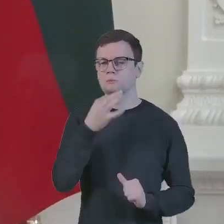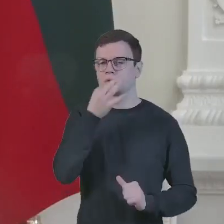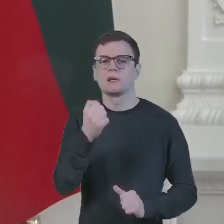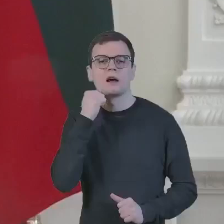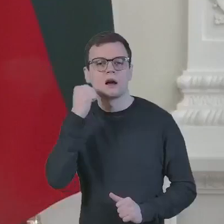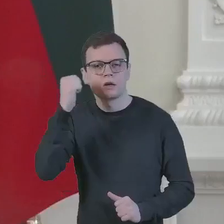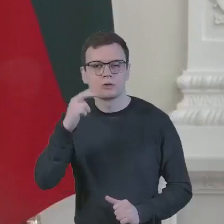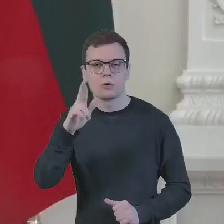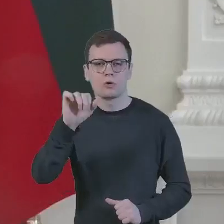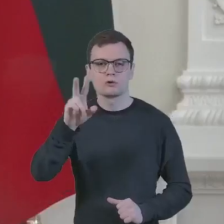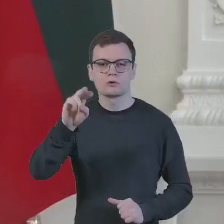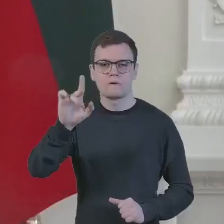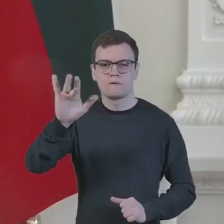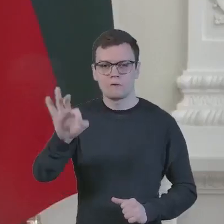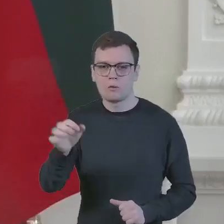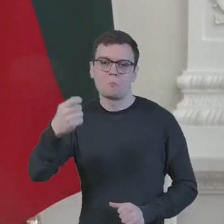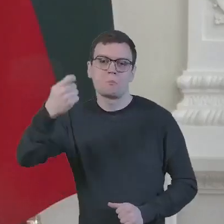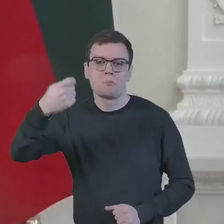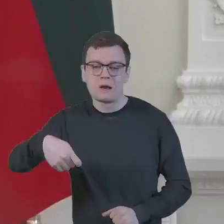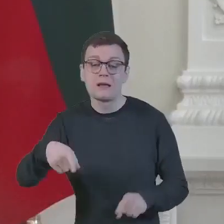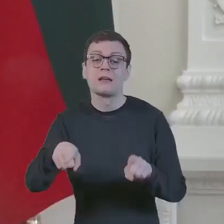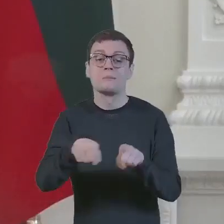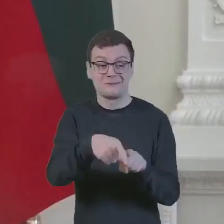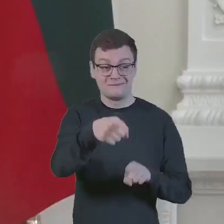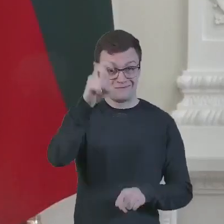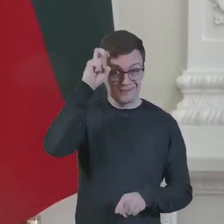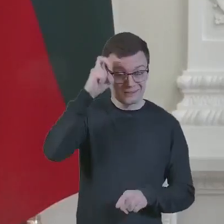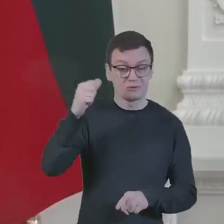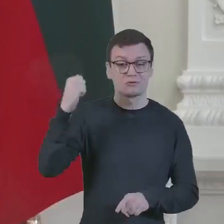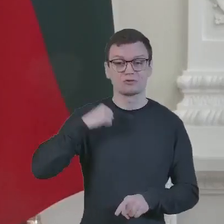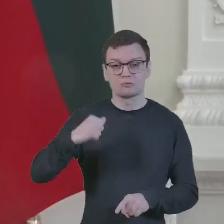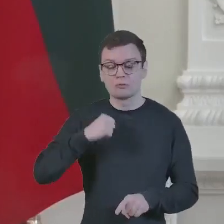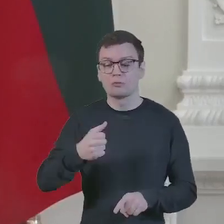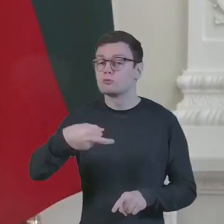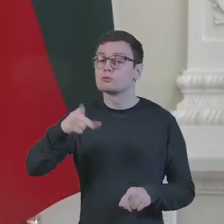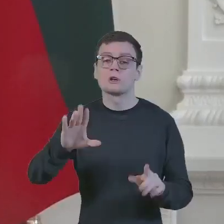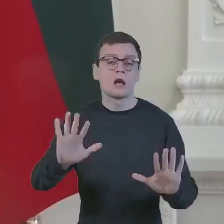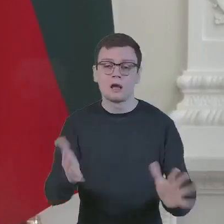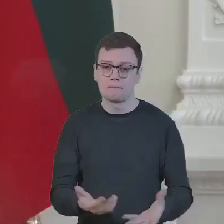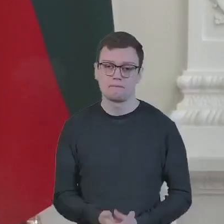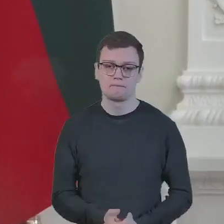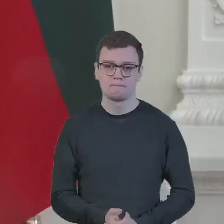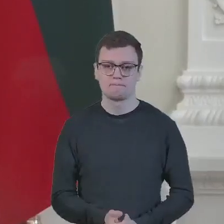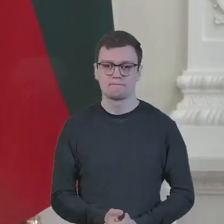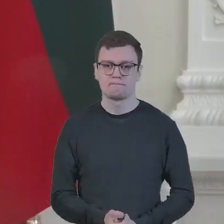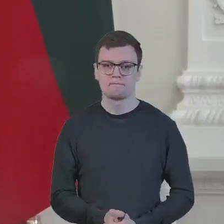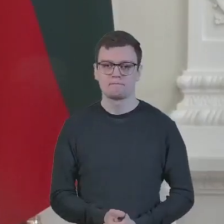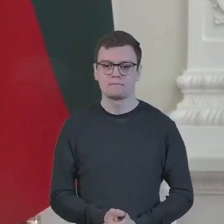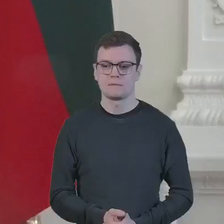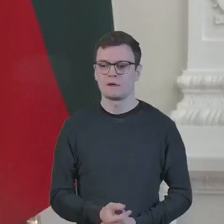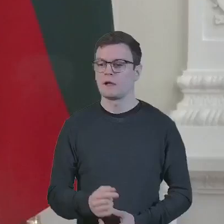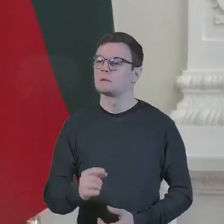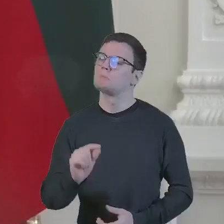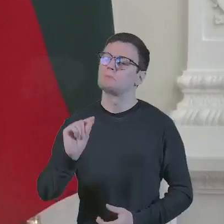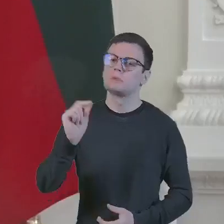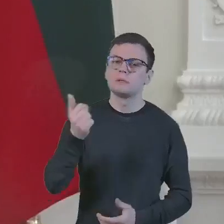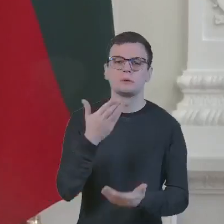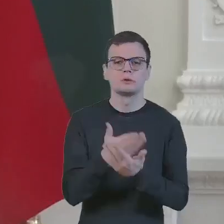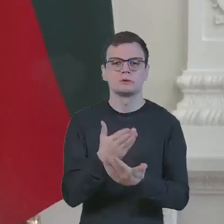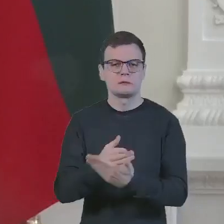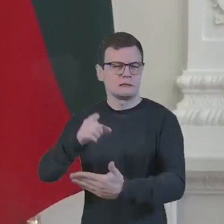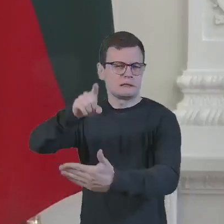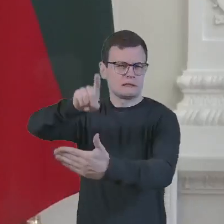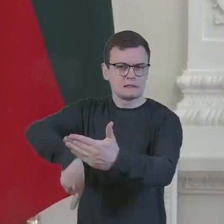to express my sincere gratitude to the President of Kosovo and to the people of her country for being among the first